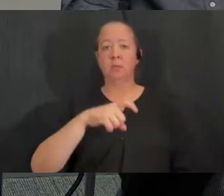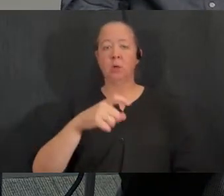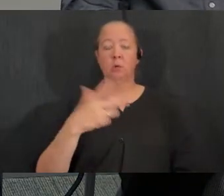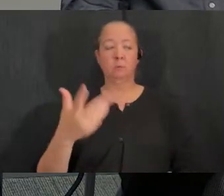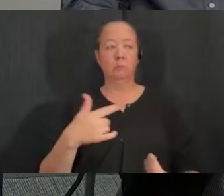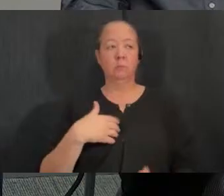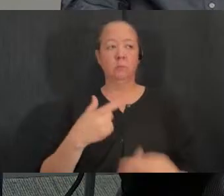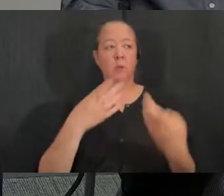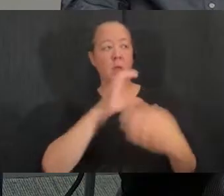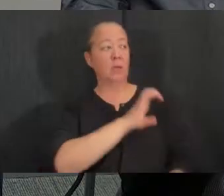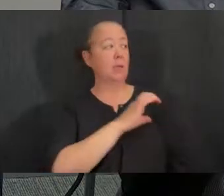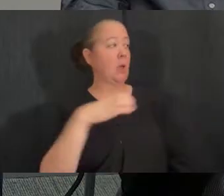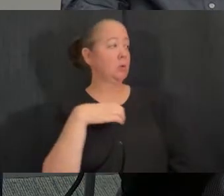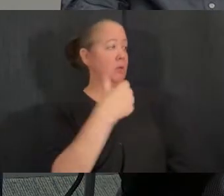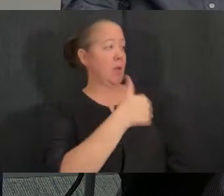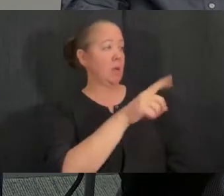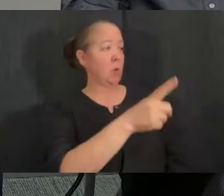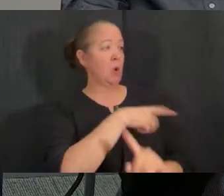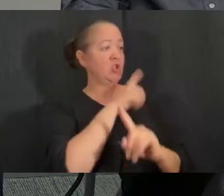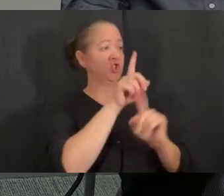Public Works Director?